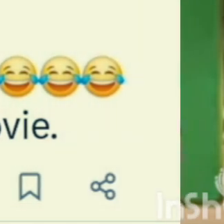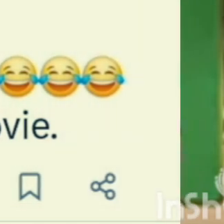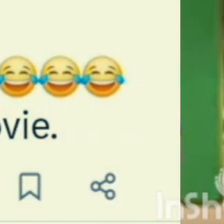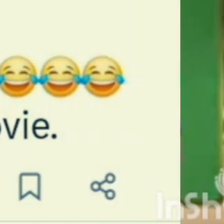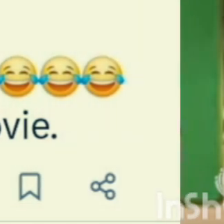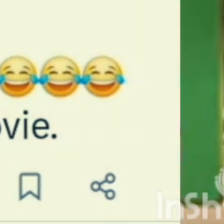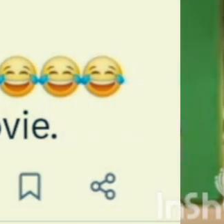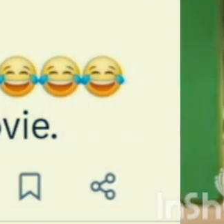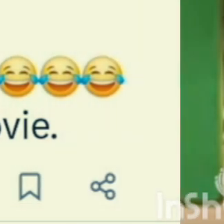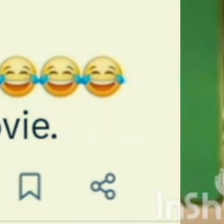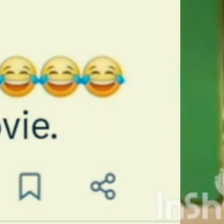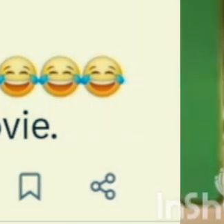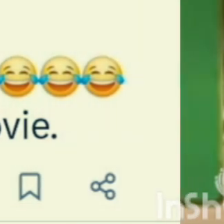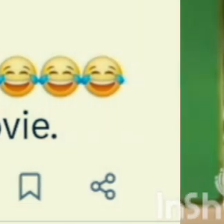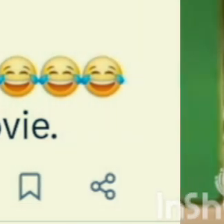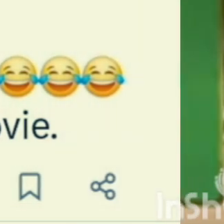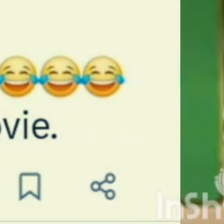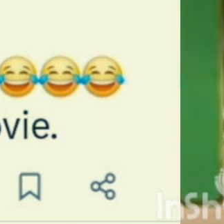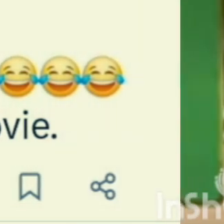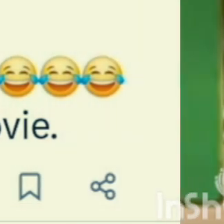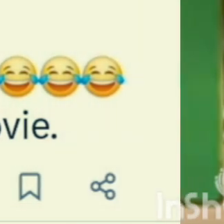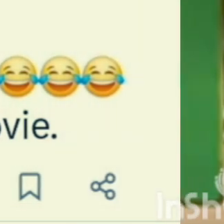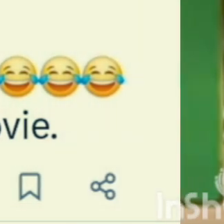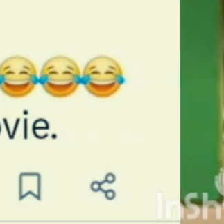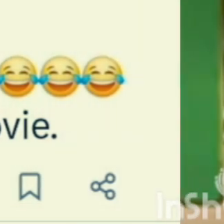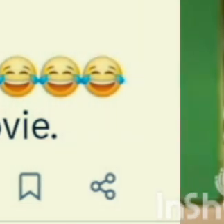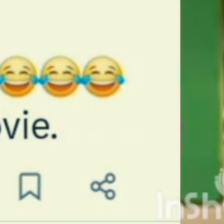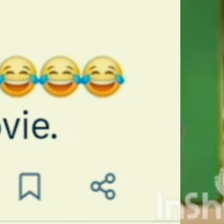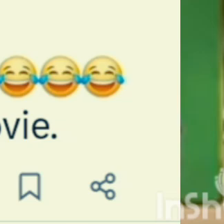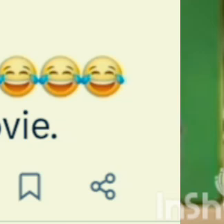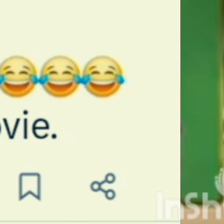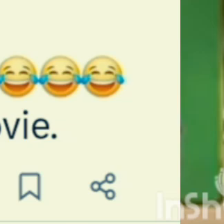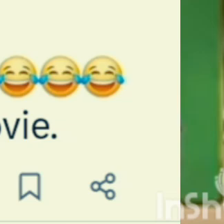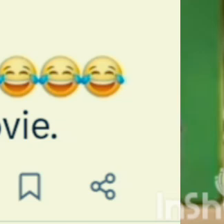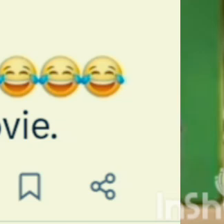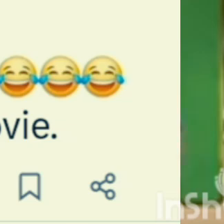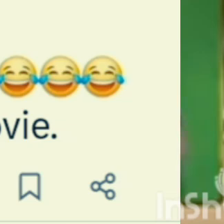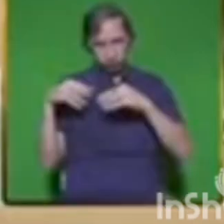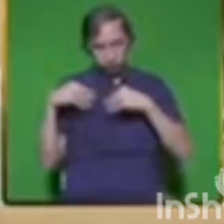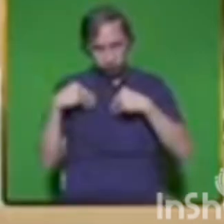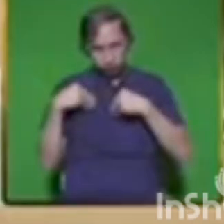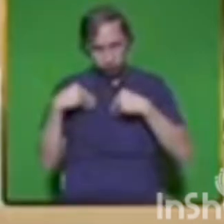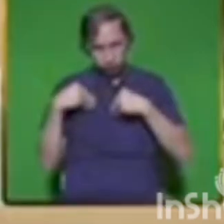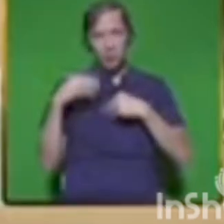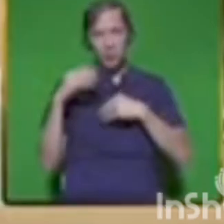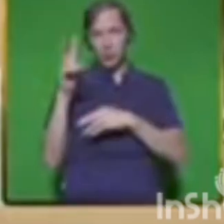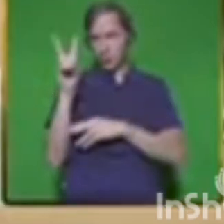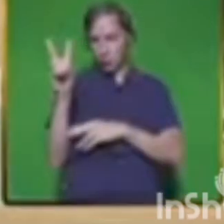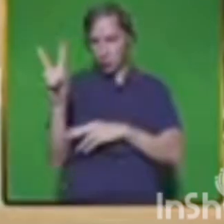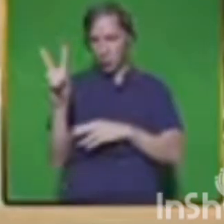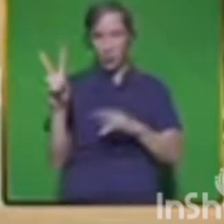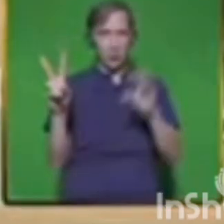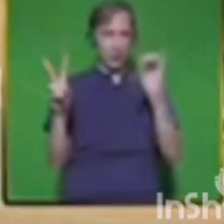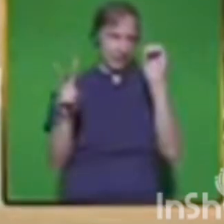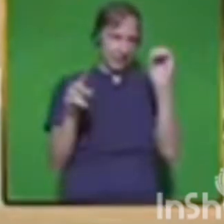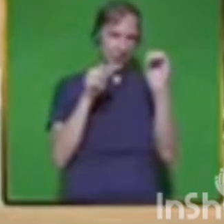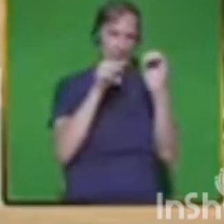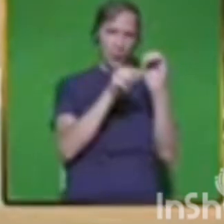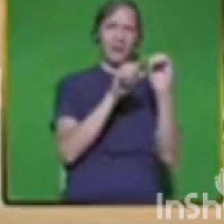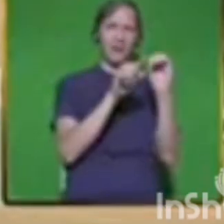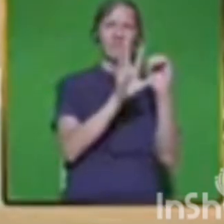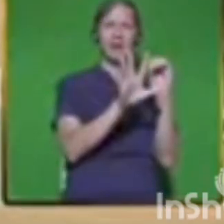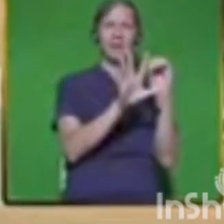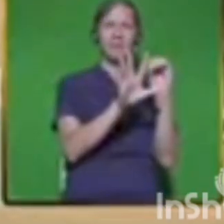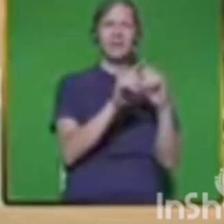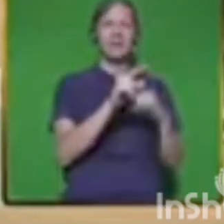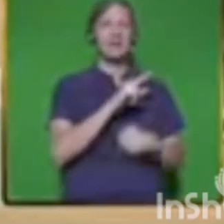deployee in the finance minister was willing to move from 2% to 0.5%. It is the reason